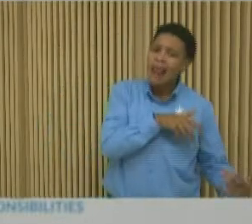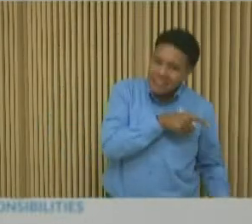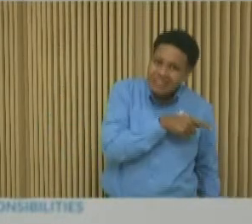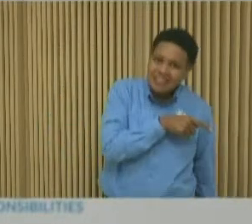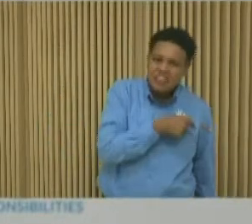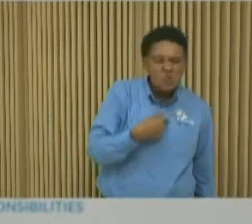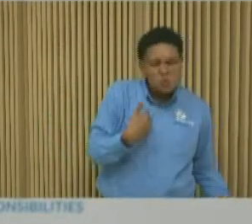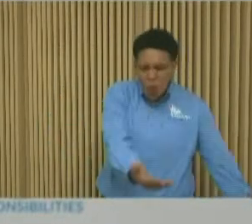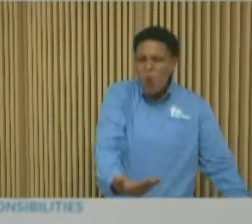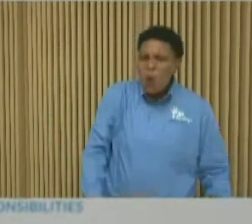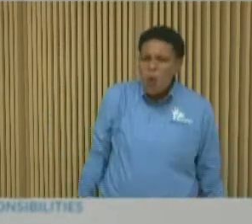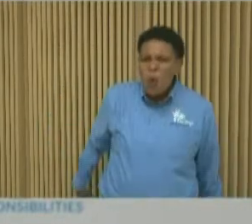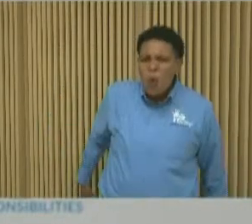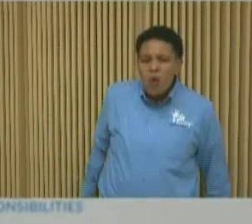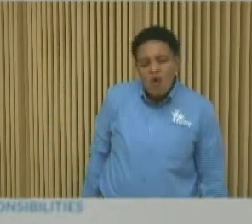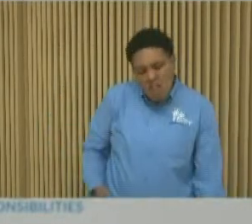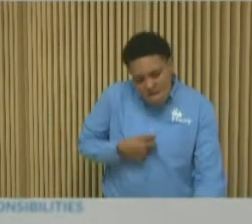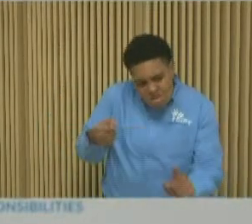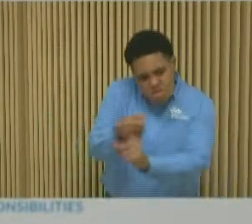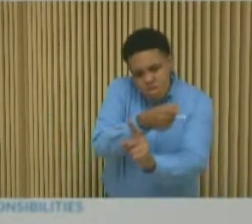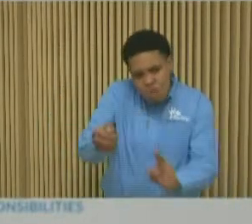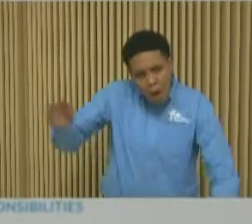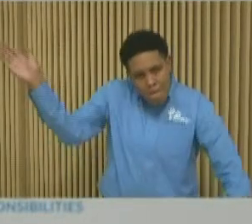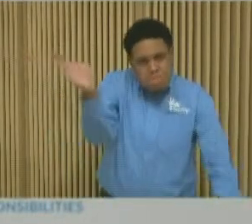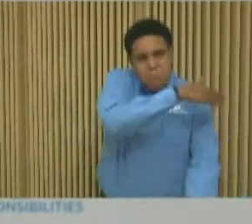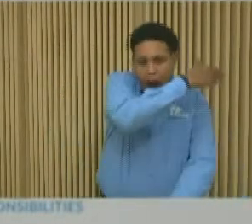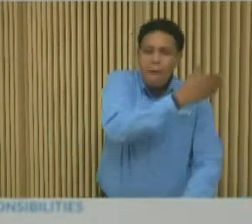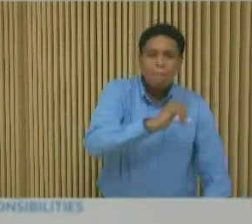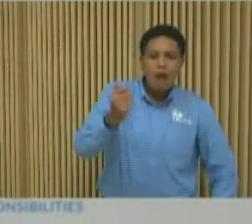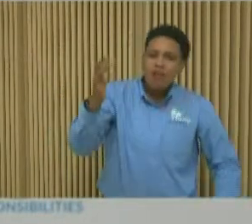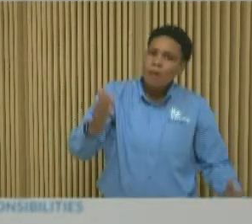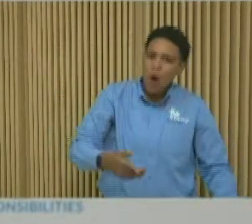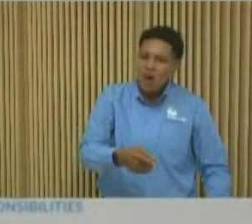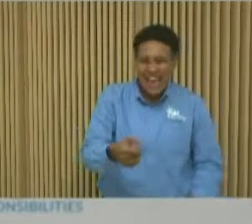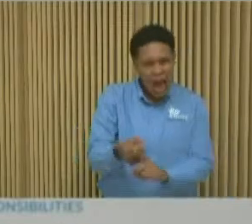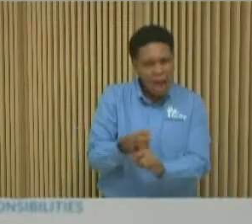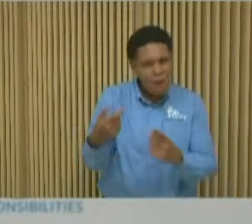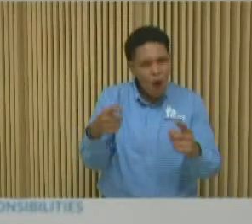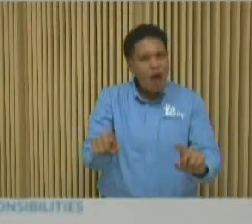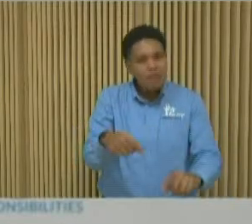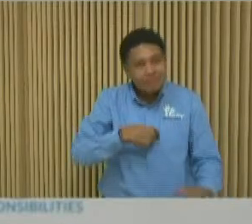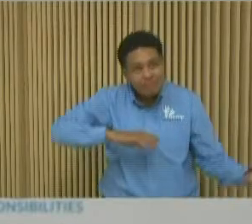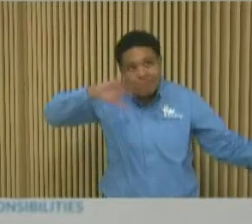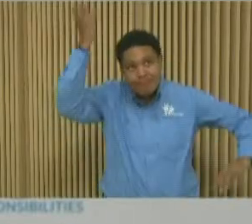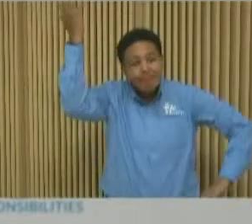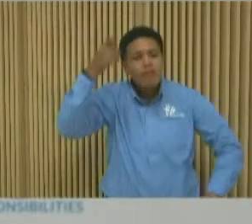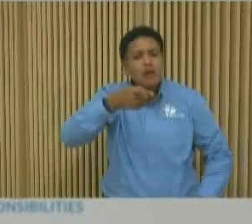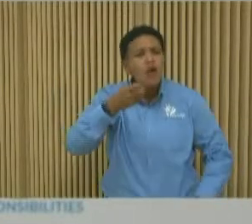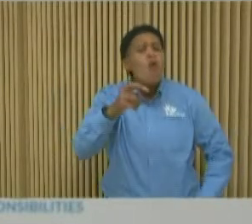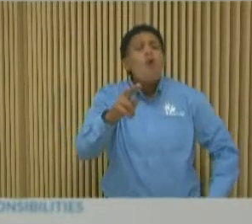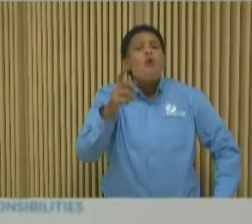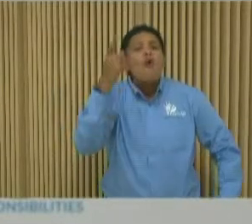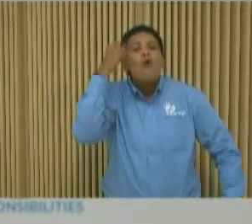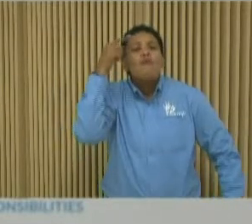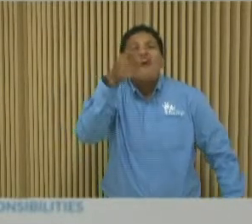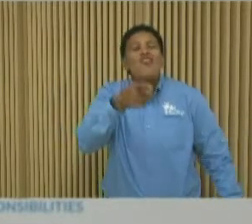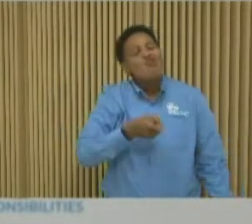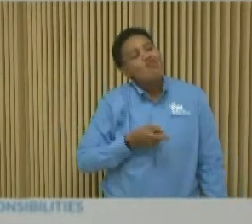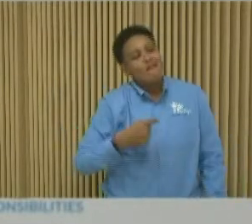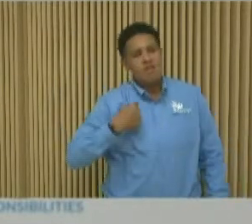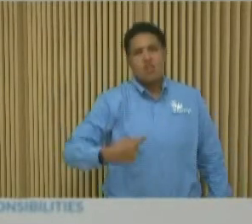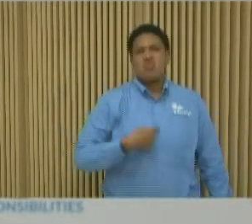or that they must abuse another person with whom you have a dispute, or because you're